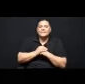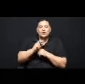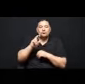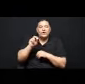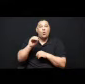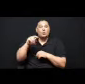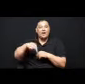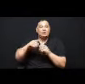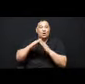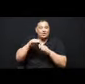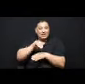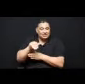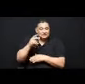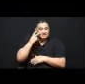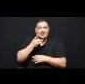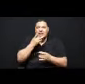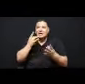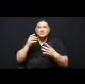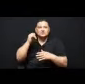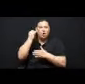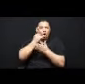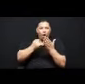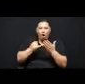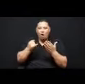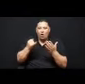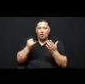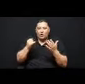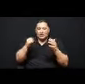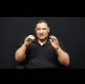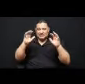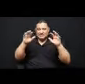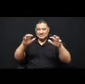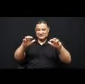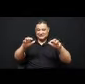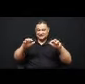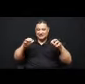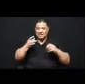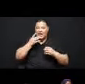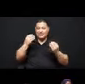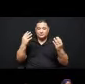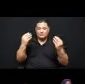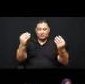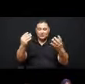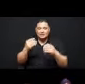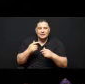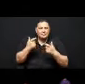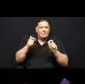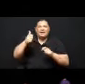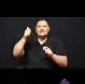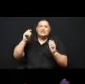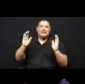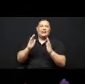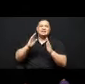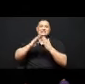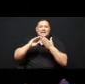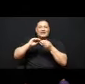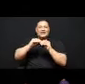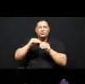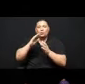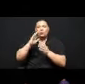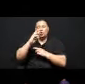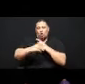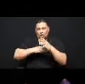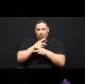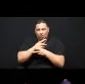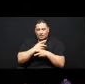in the blinding neon lights. The biggest little city in the world. When we were hip to hip on